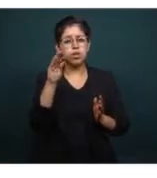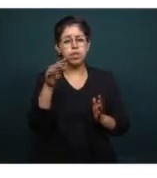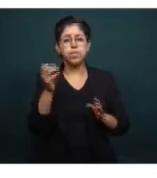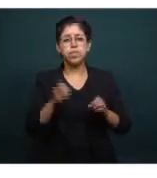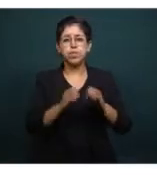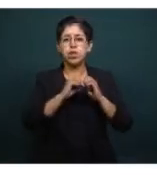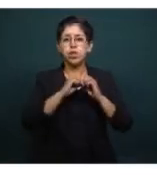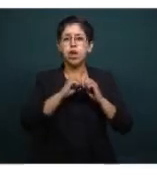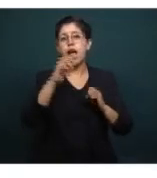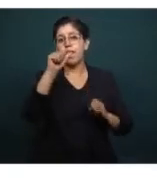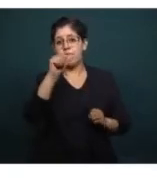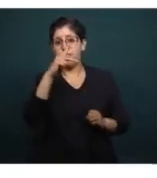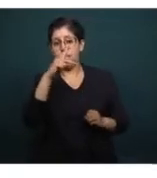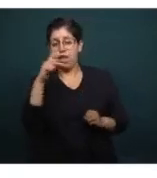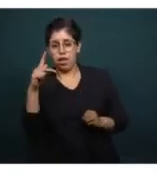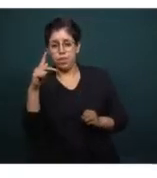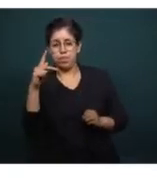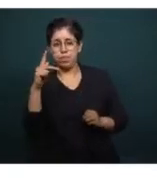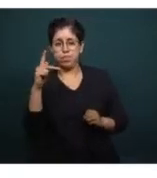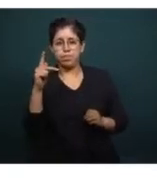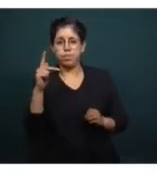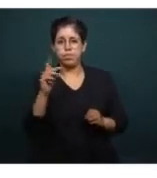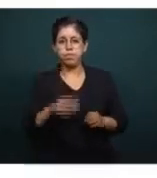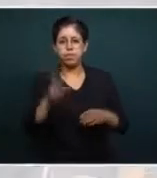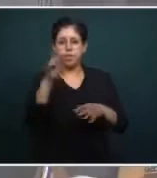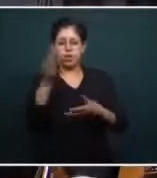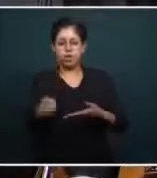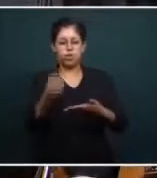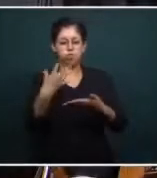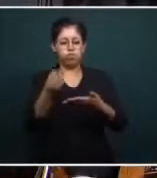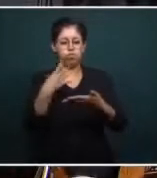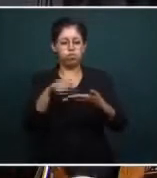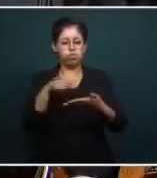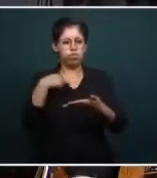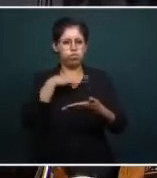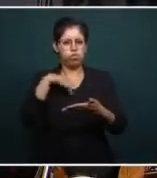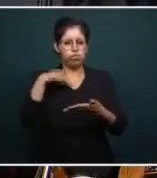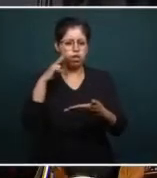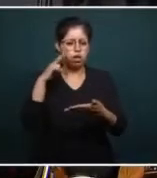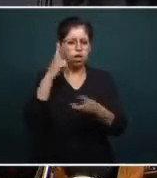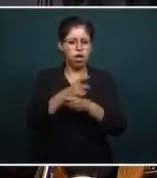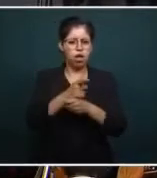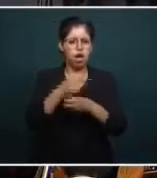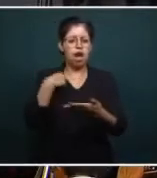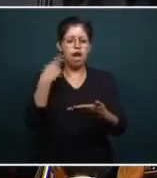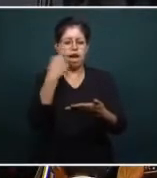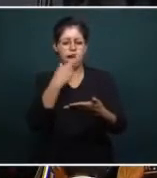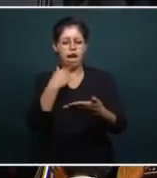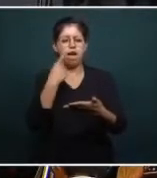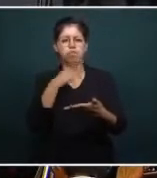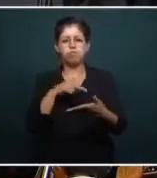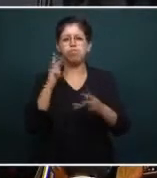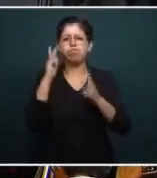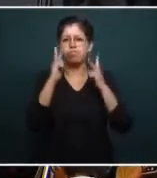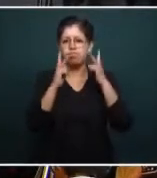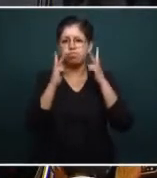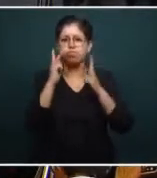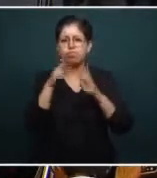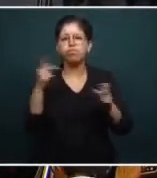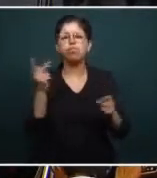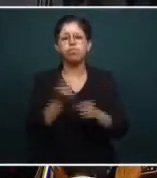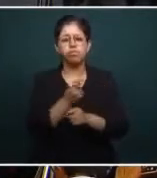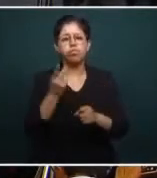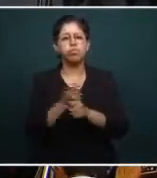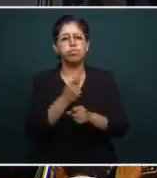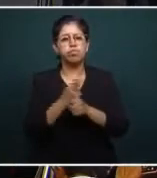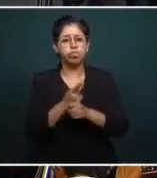descargas de la 85,790 app. that have been, Creciendo ya the de app manera has moderada been después continue del to arranque grow. So this is inicial an app that helps y to ya llevamos